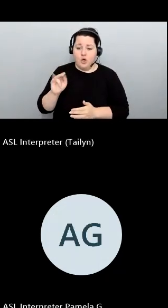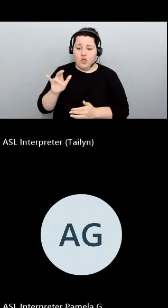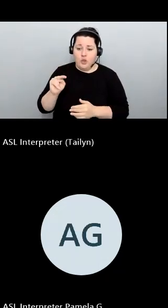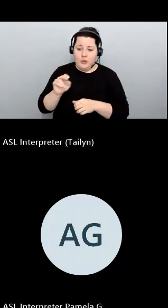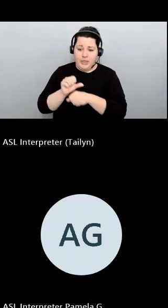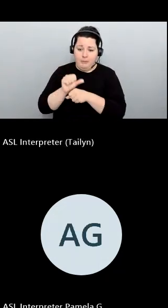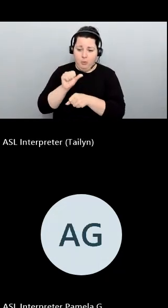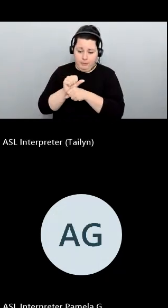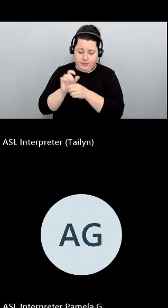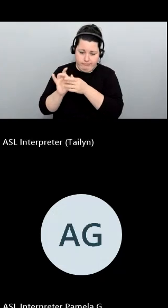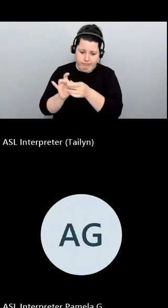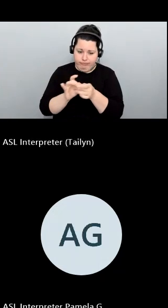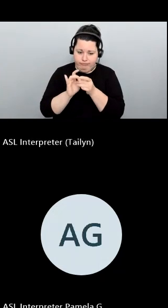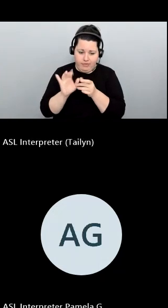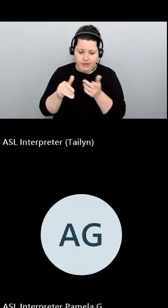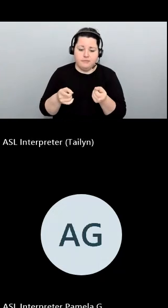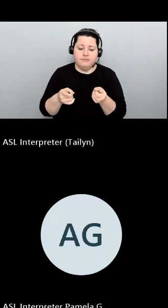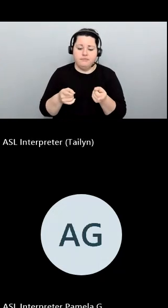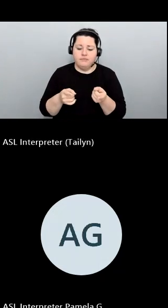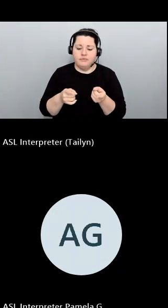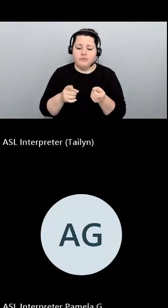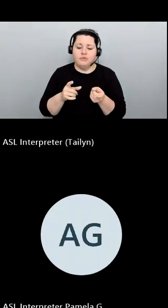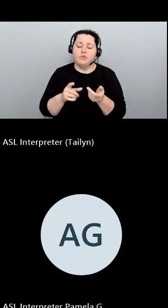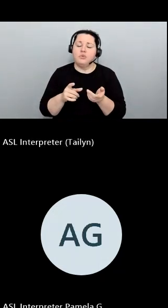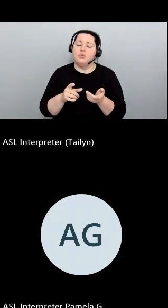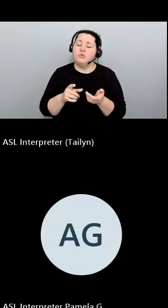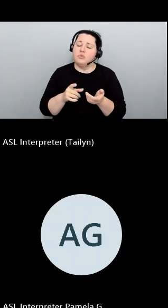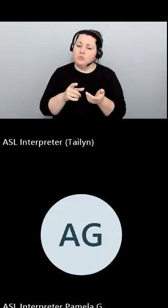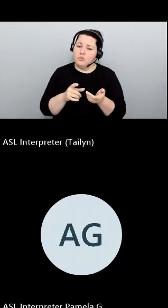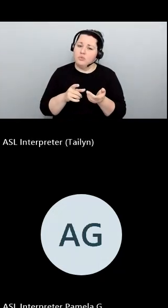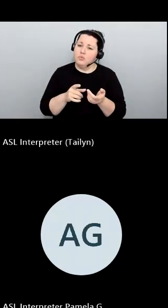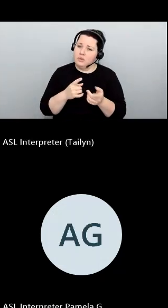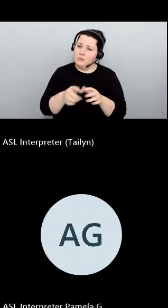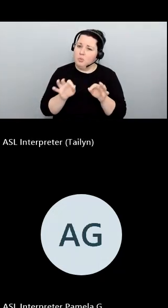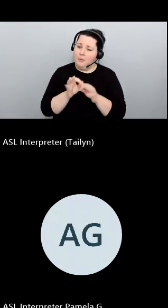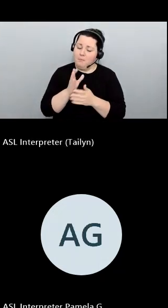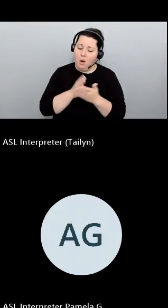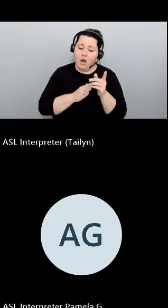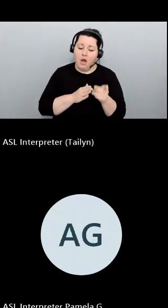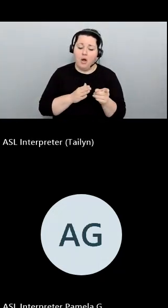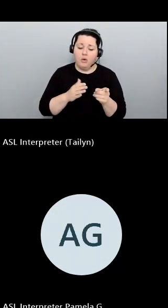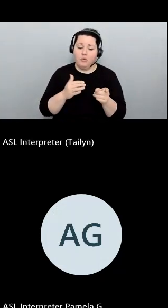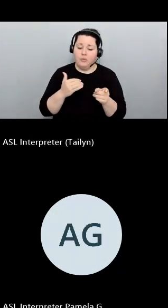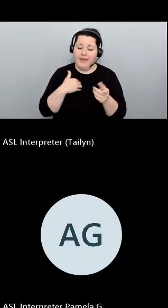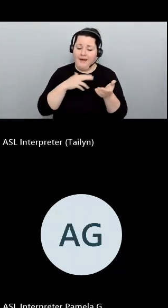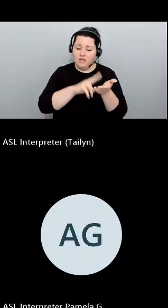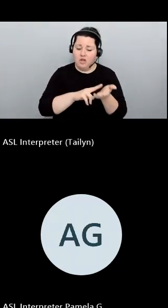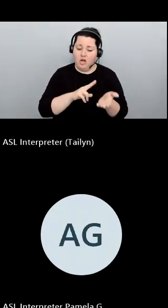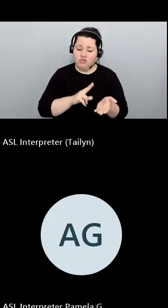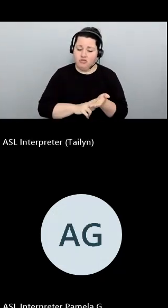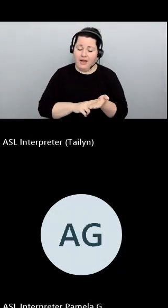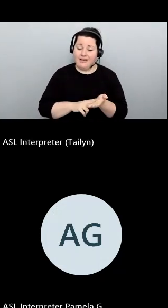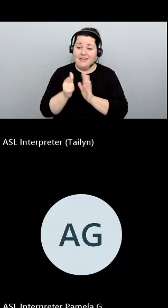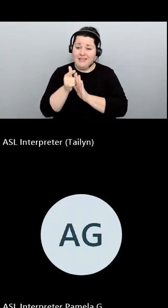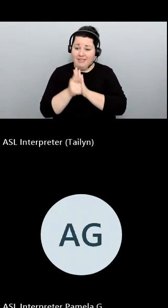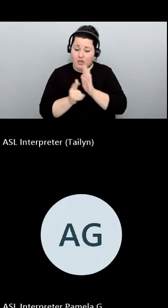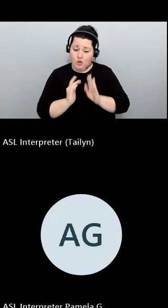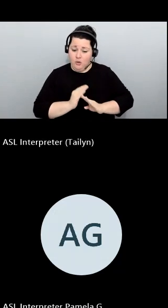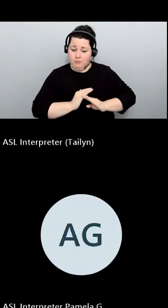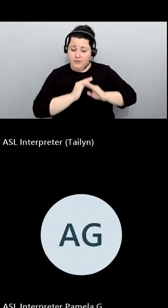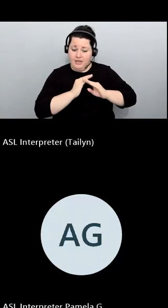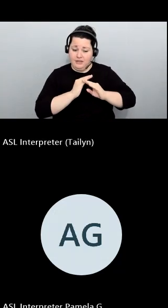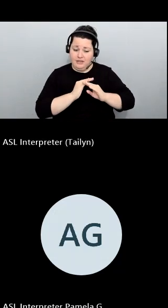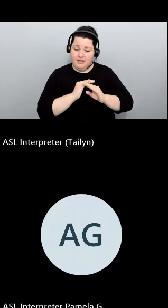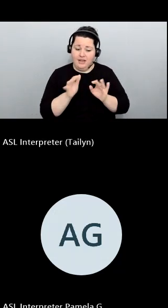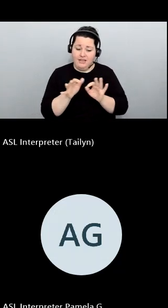I think a central piece of it is that we have a contract that is legally protected, and the language